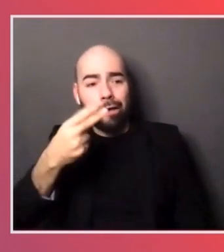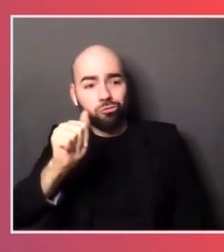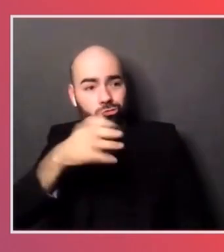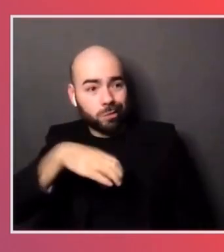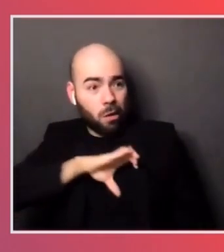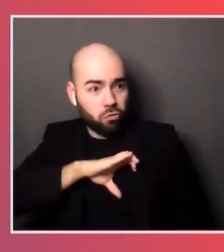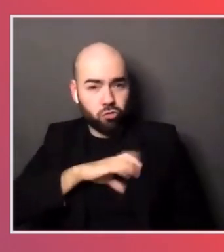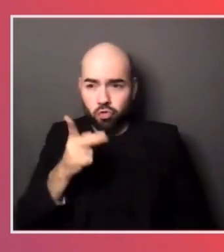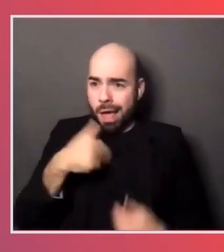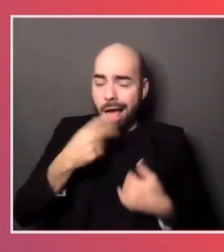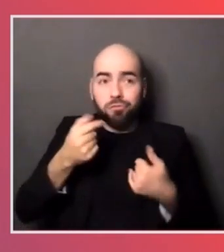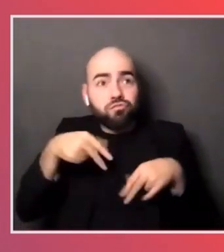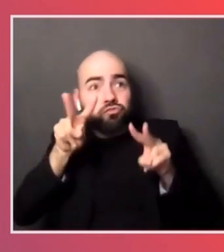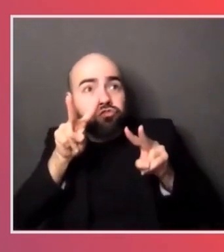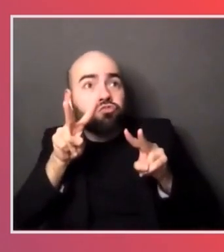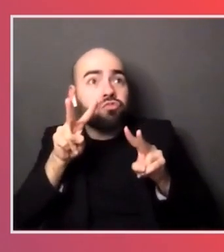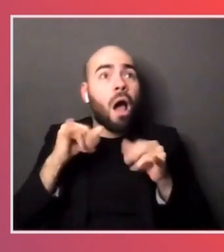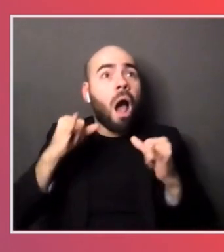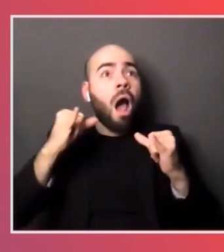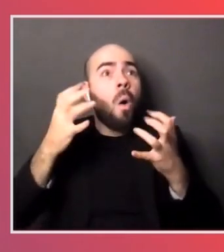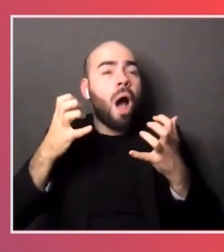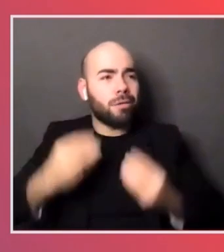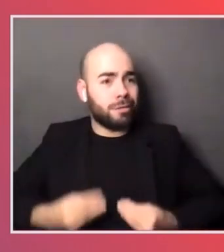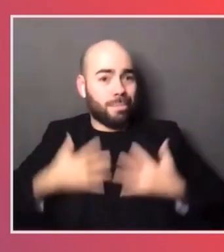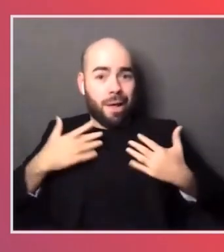I'm trying to think. I